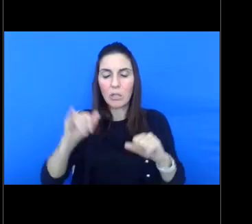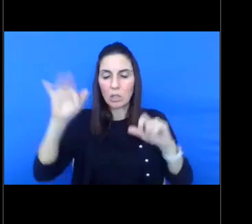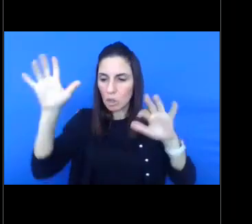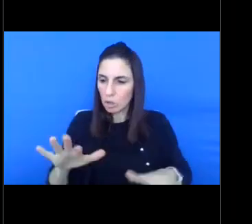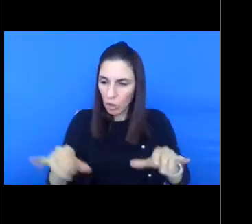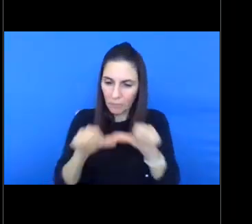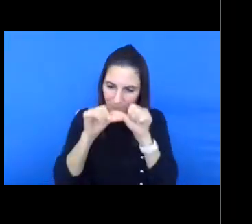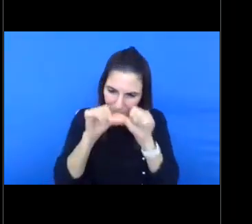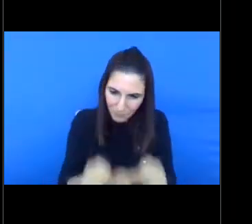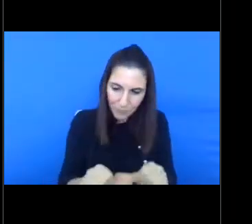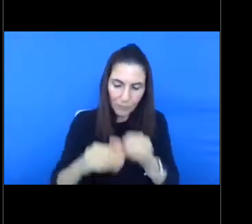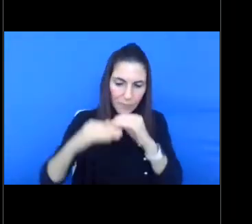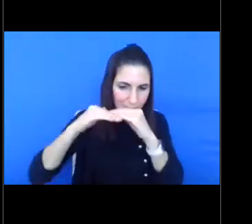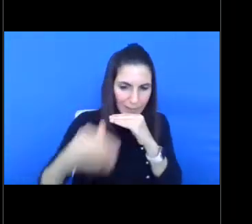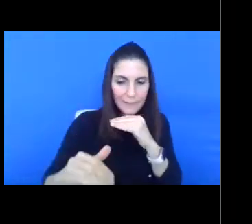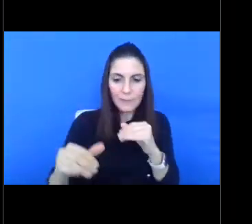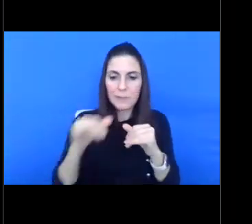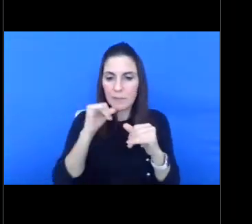and soil temperatures, etc.